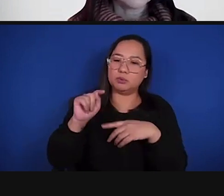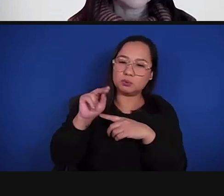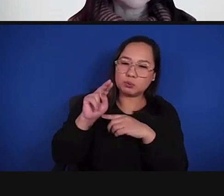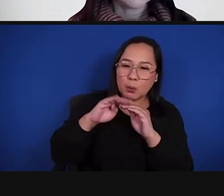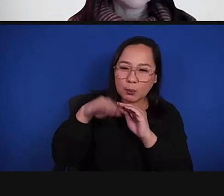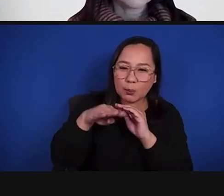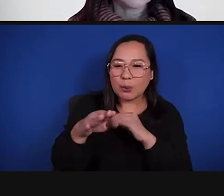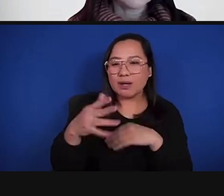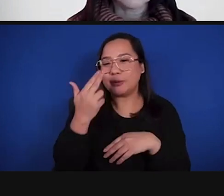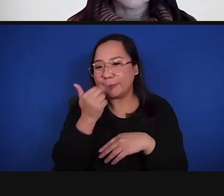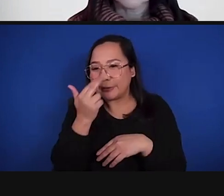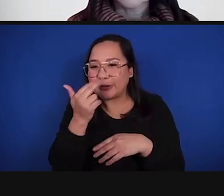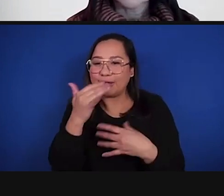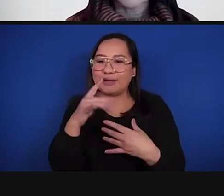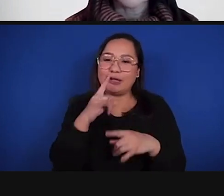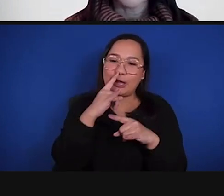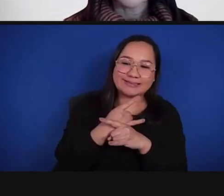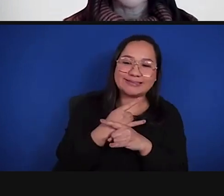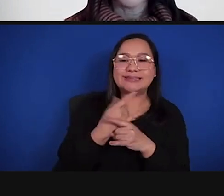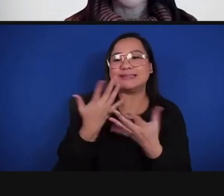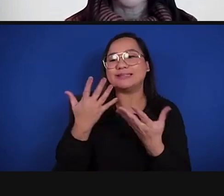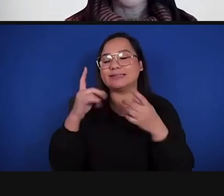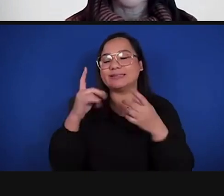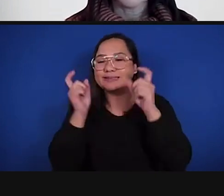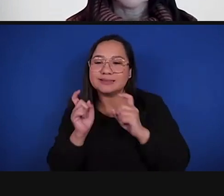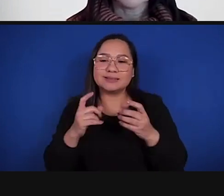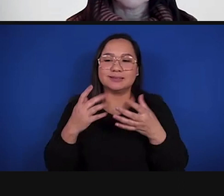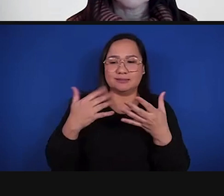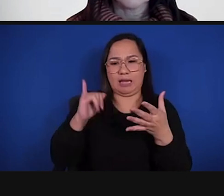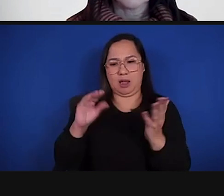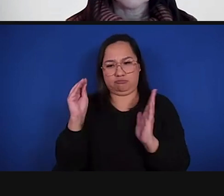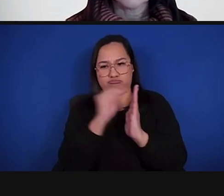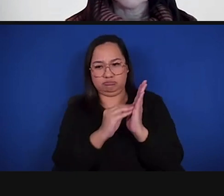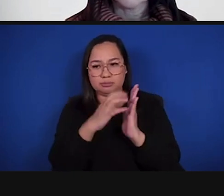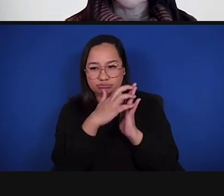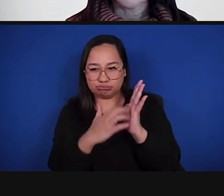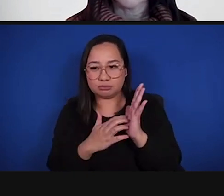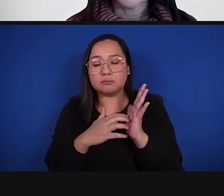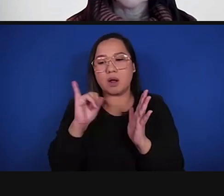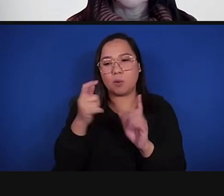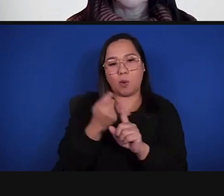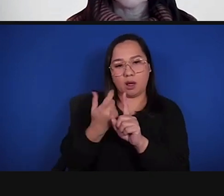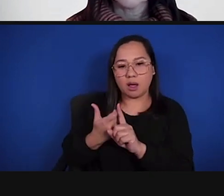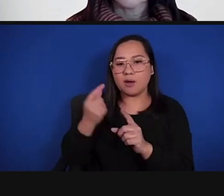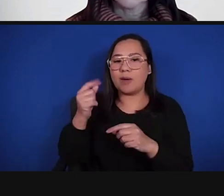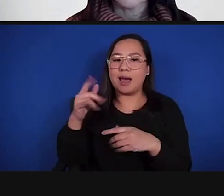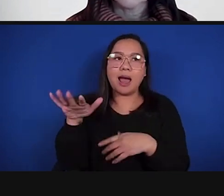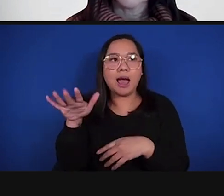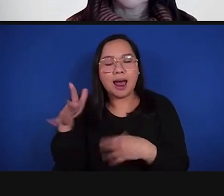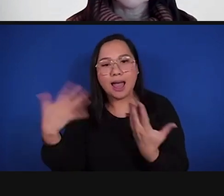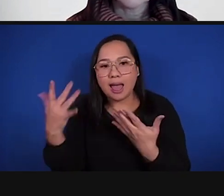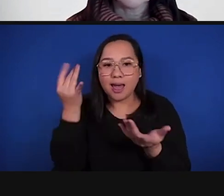filler words, disfluencies. Anytime someone misspeaks, we're able to take that out of the transcript, and it makes a much easier to